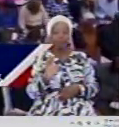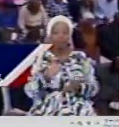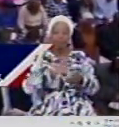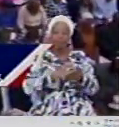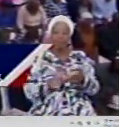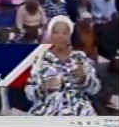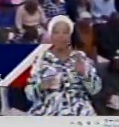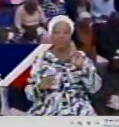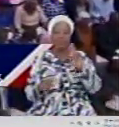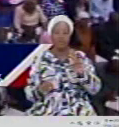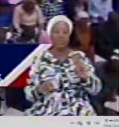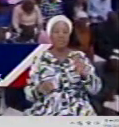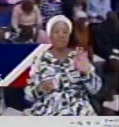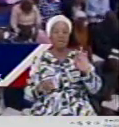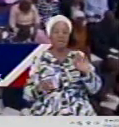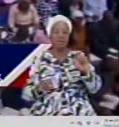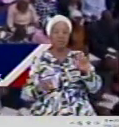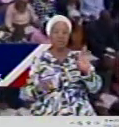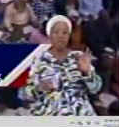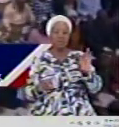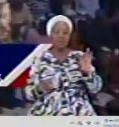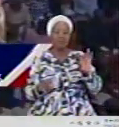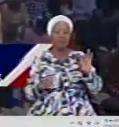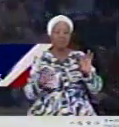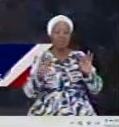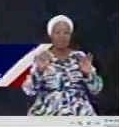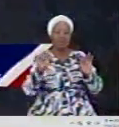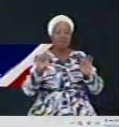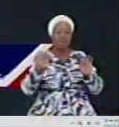verse 29. Acts